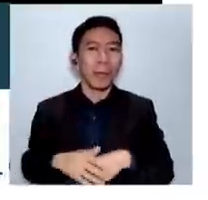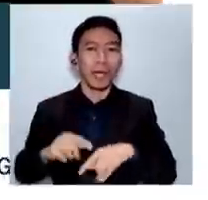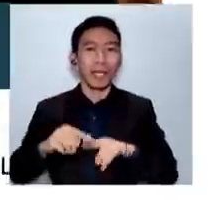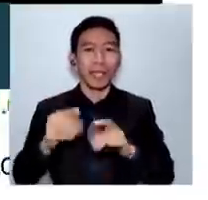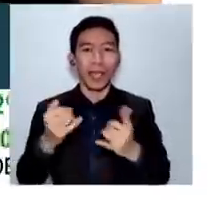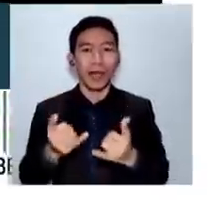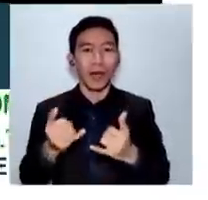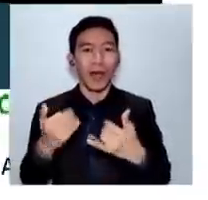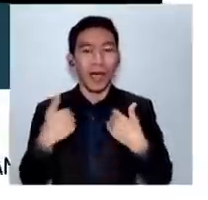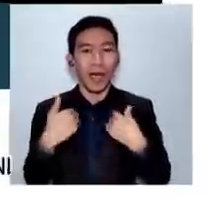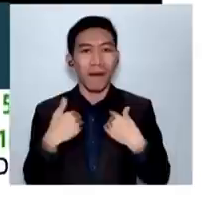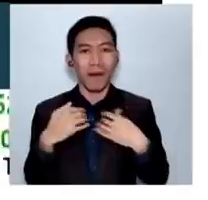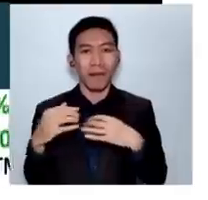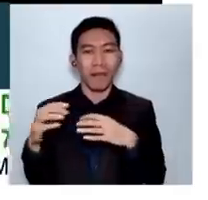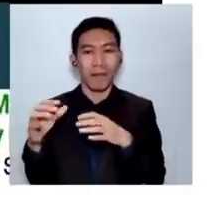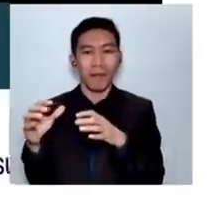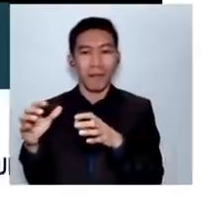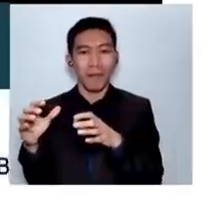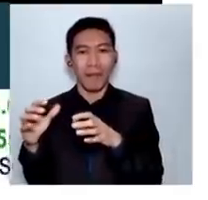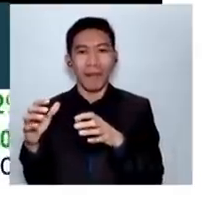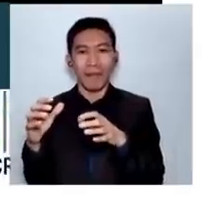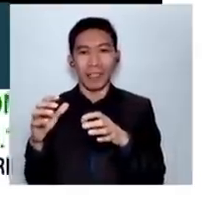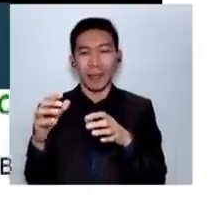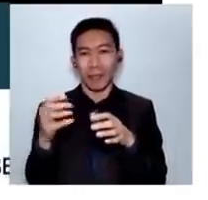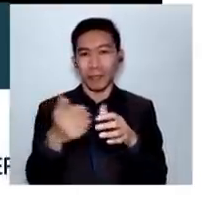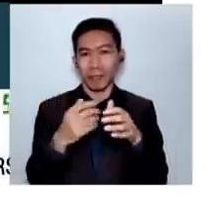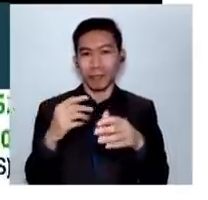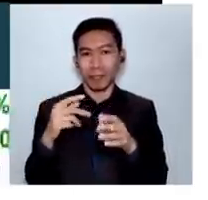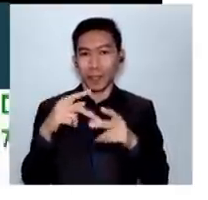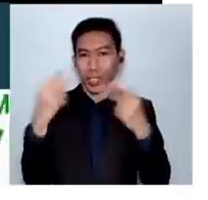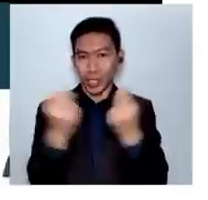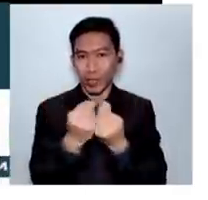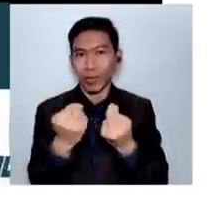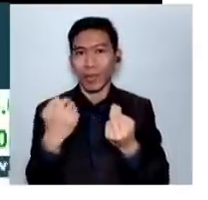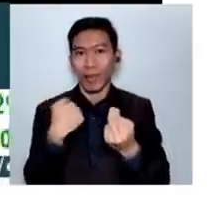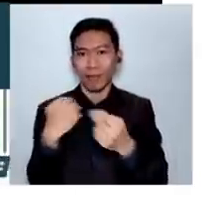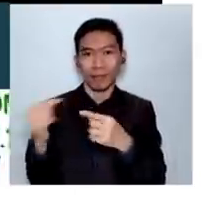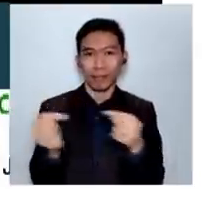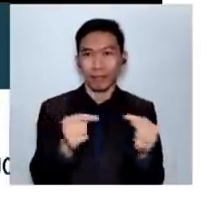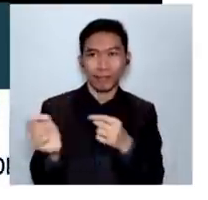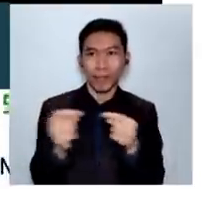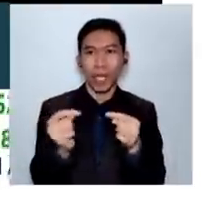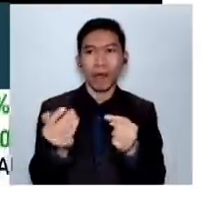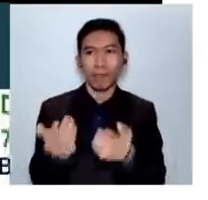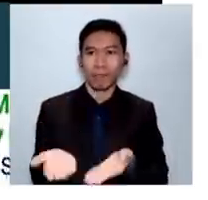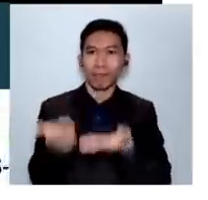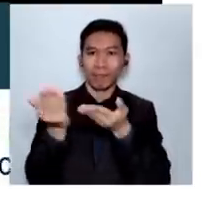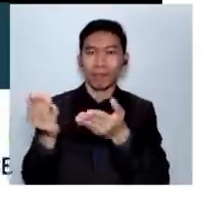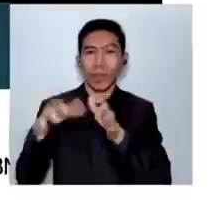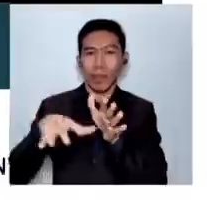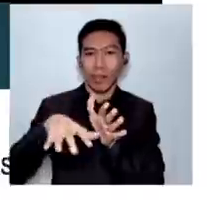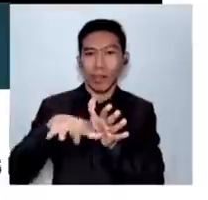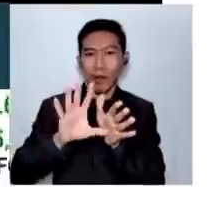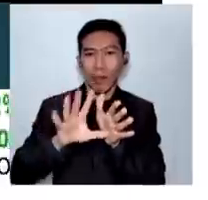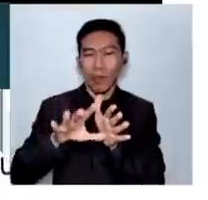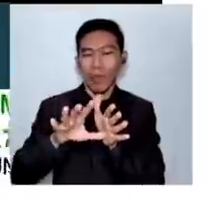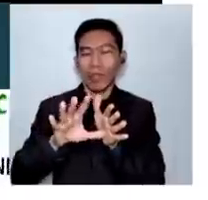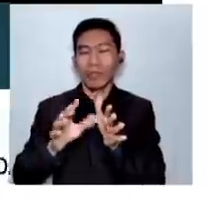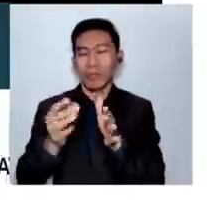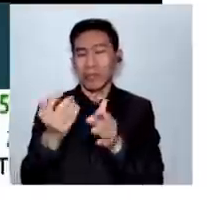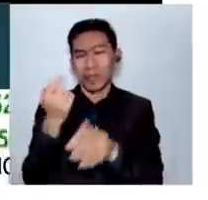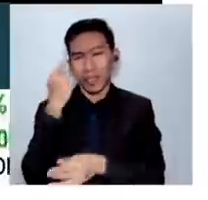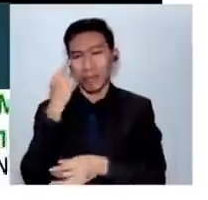we have now this clash of positions before the COMELEC. And I think our answer is quite